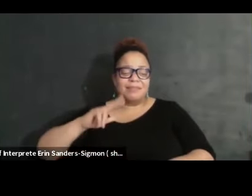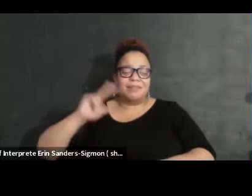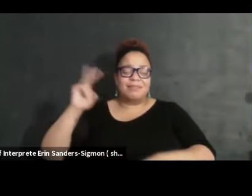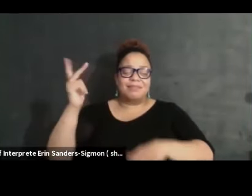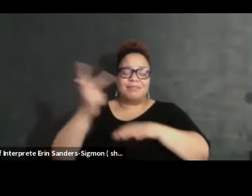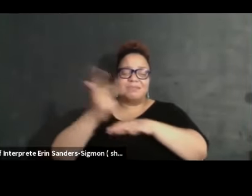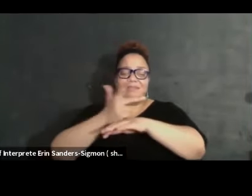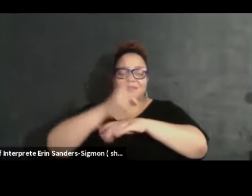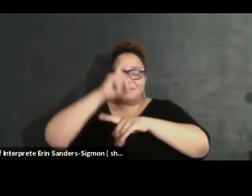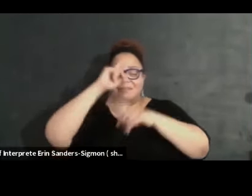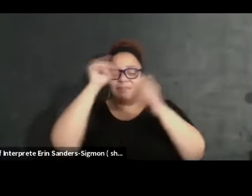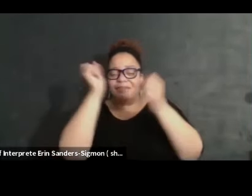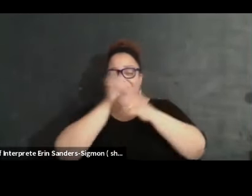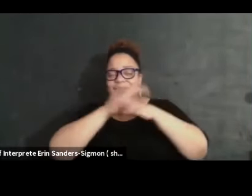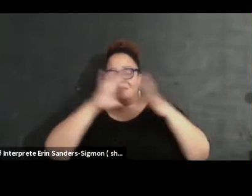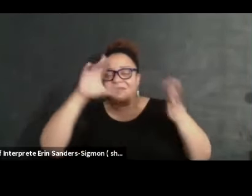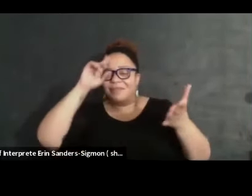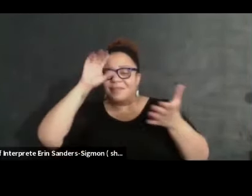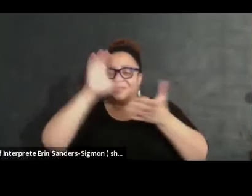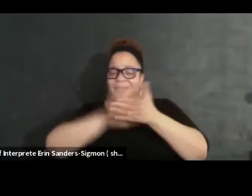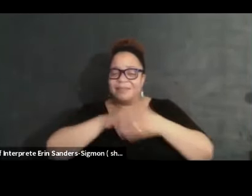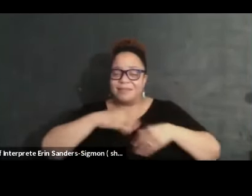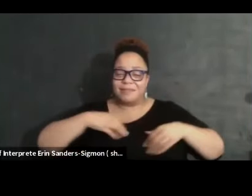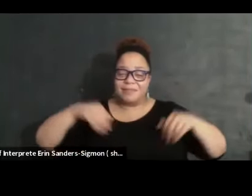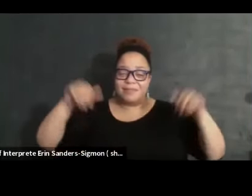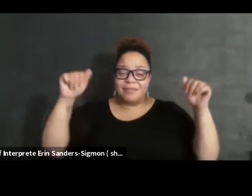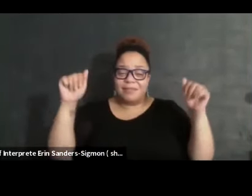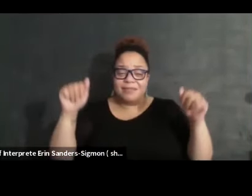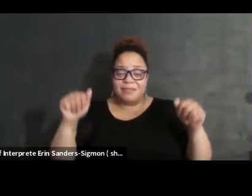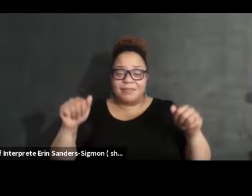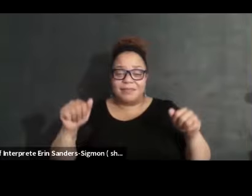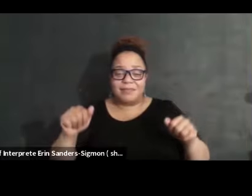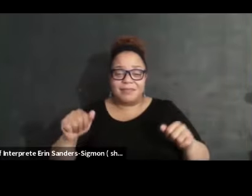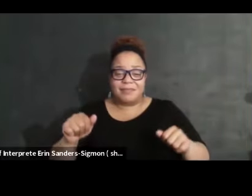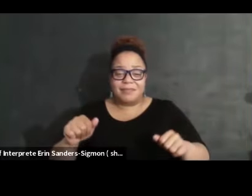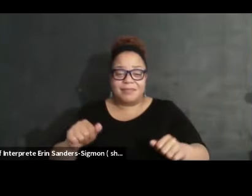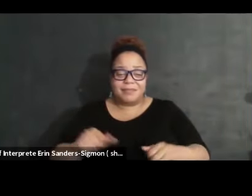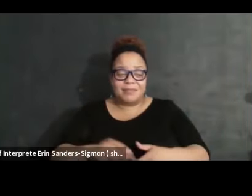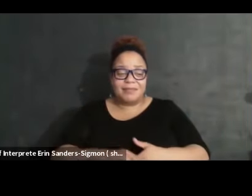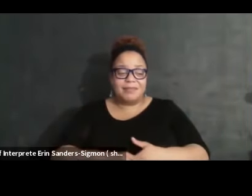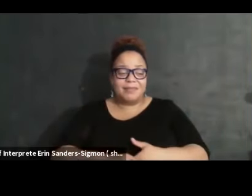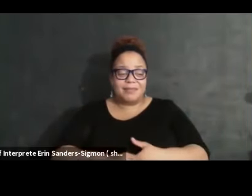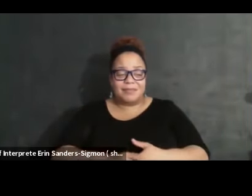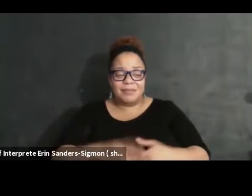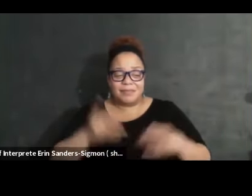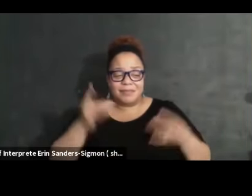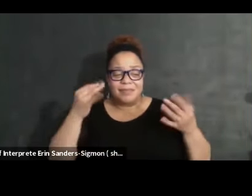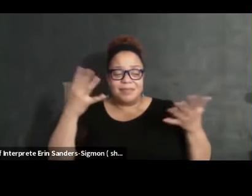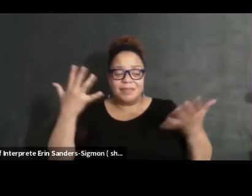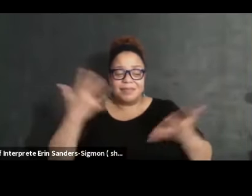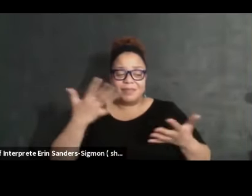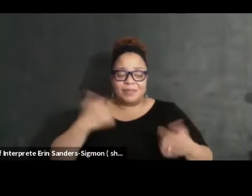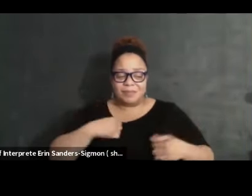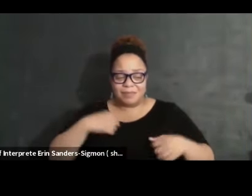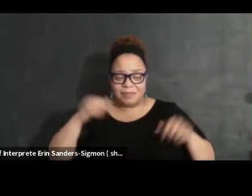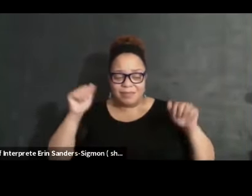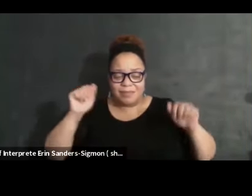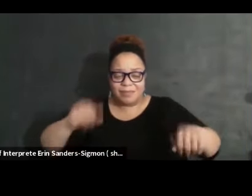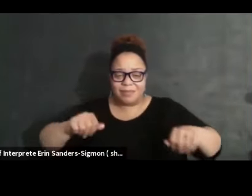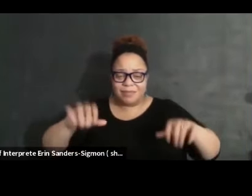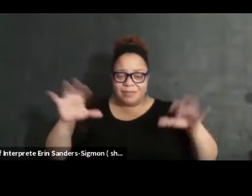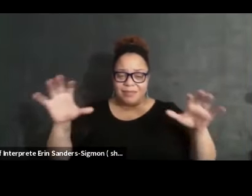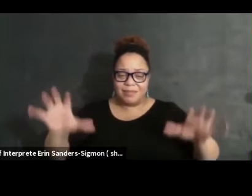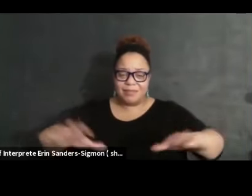G6 volume lock, the fifth one and locks. I feel like the others. We're undercovers. We out here